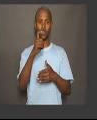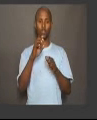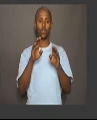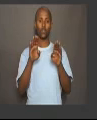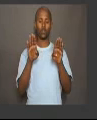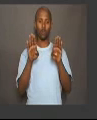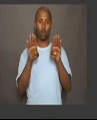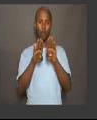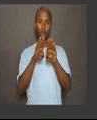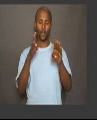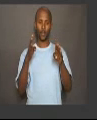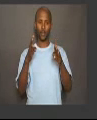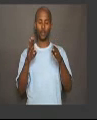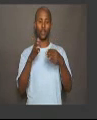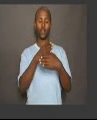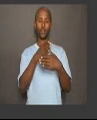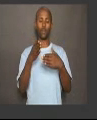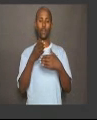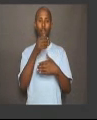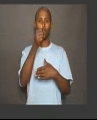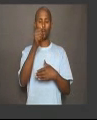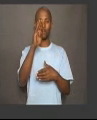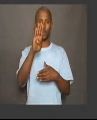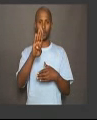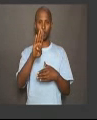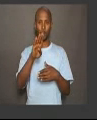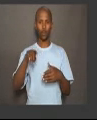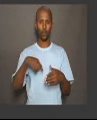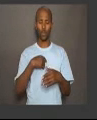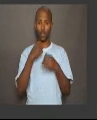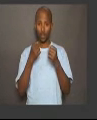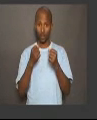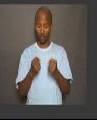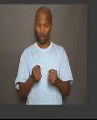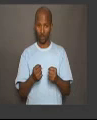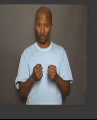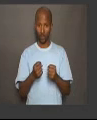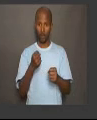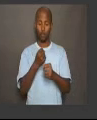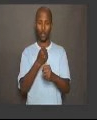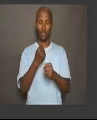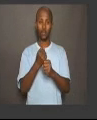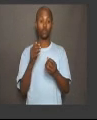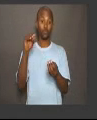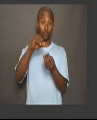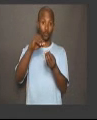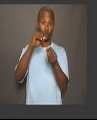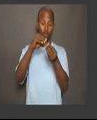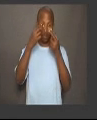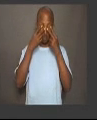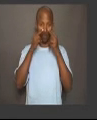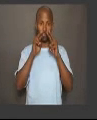of a, b. We can make some further observations of